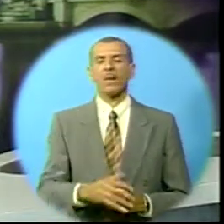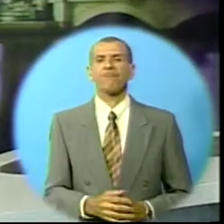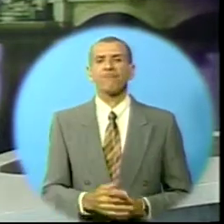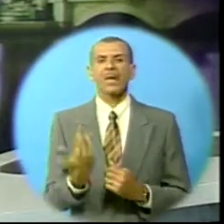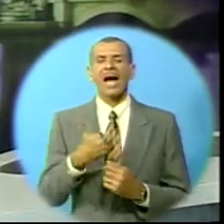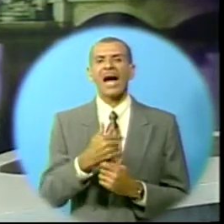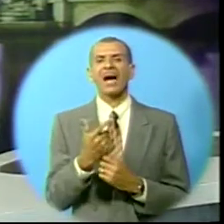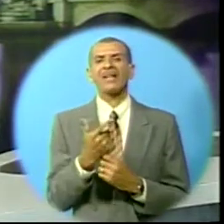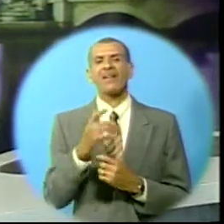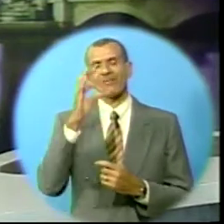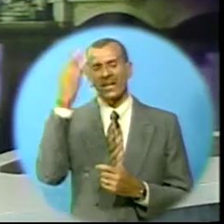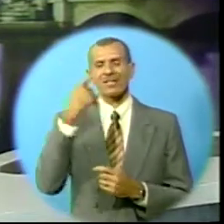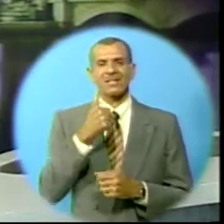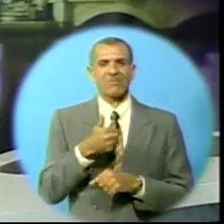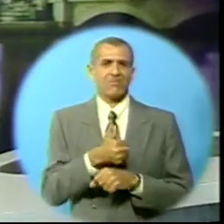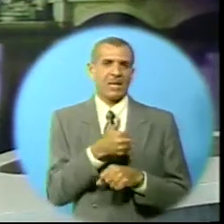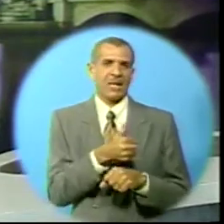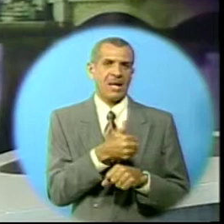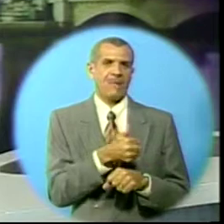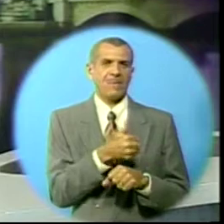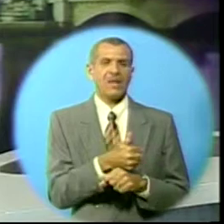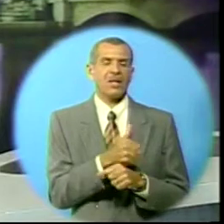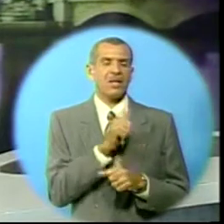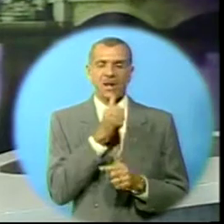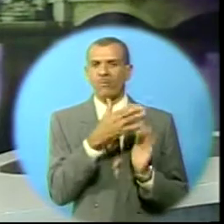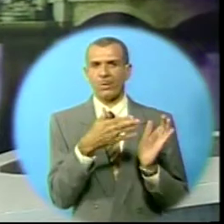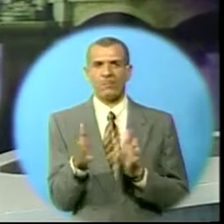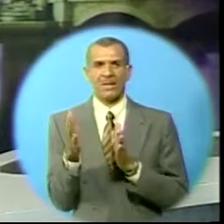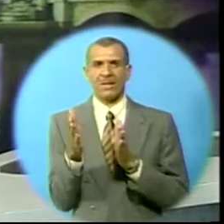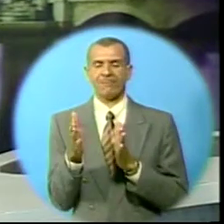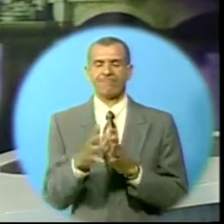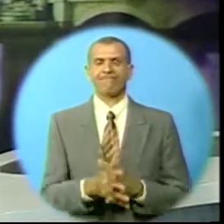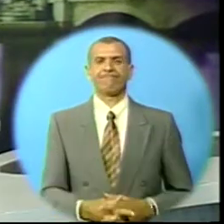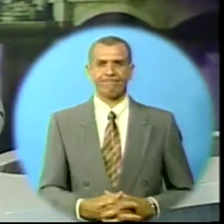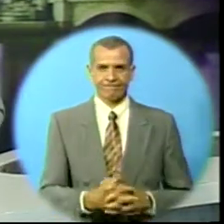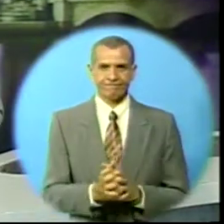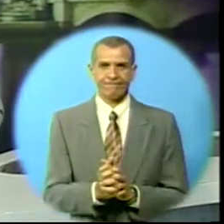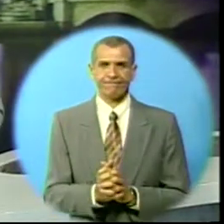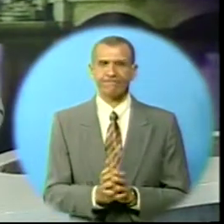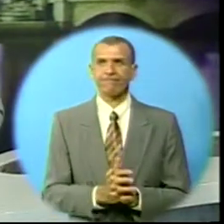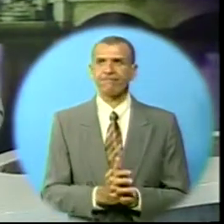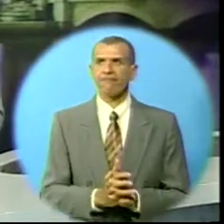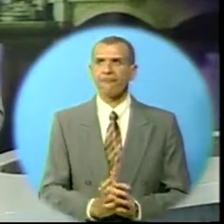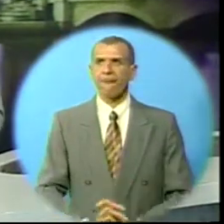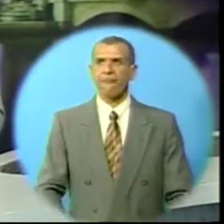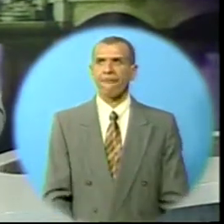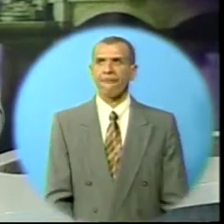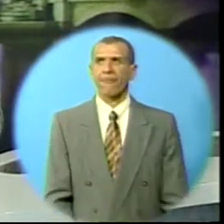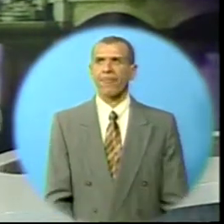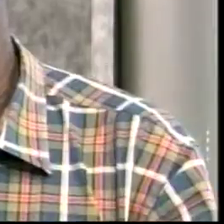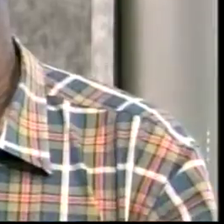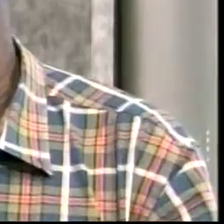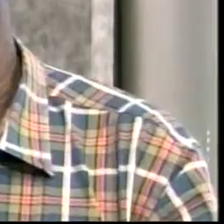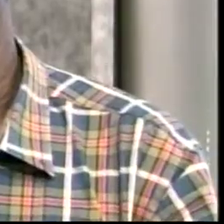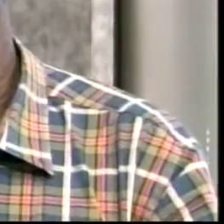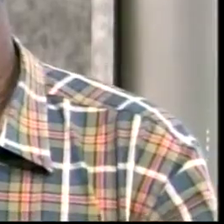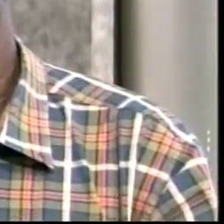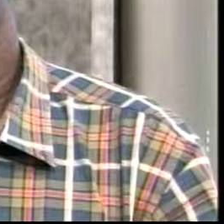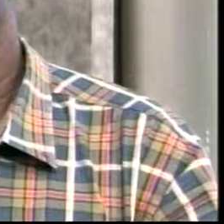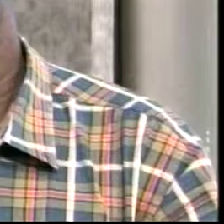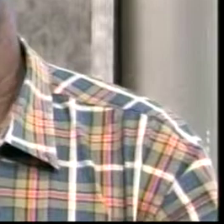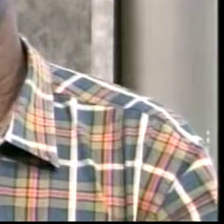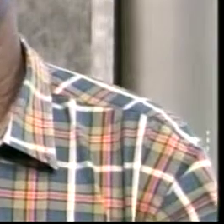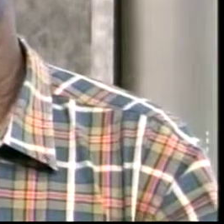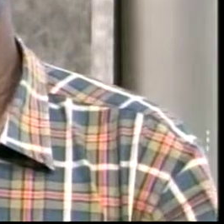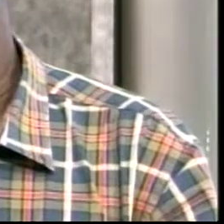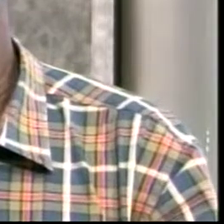lack of preparation in the 3-move style in the lead-up to the championship. August National Championship somewhat hampered